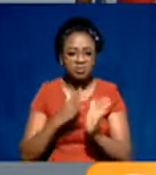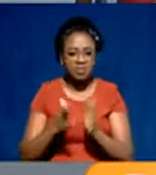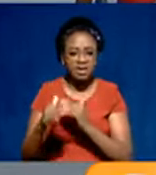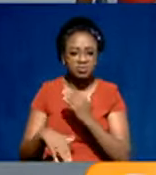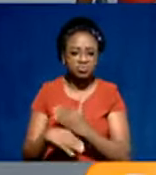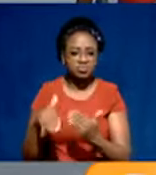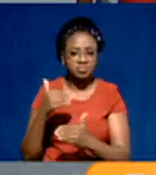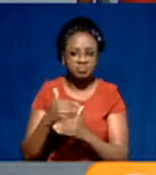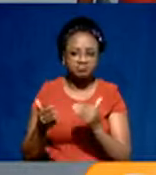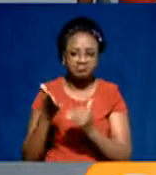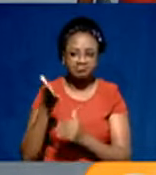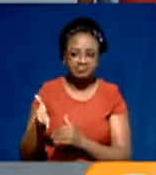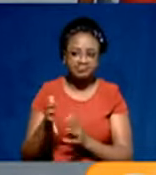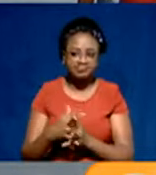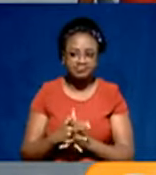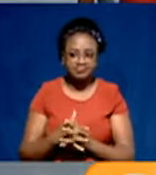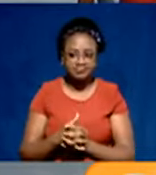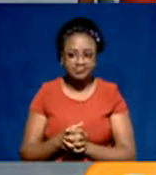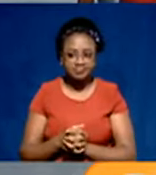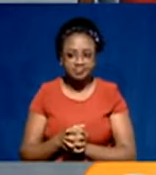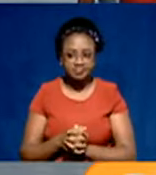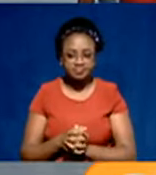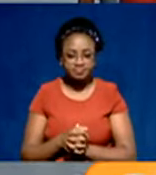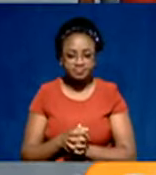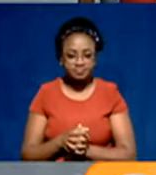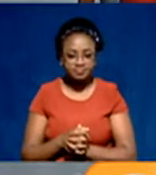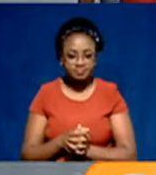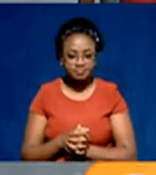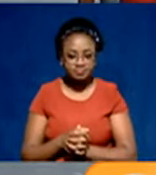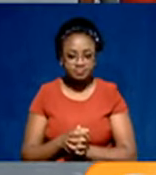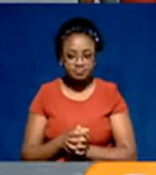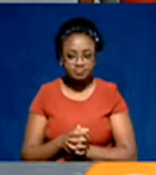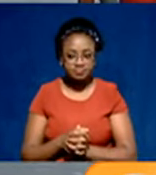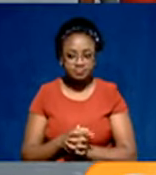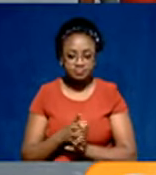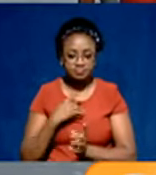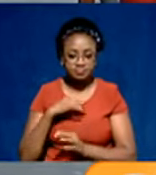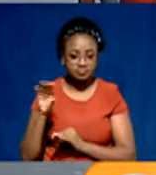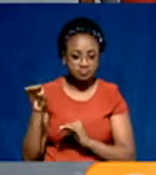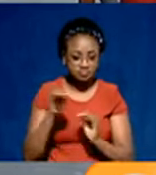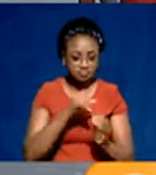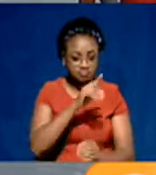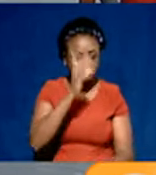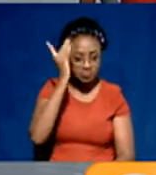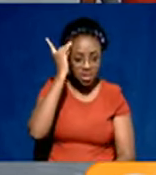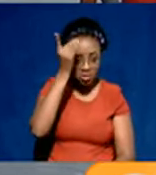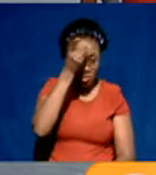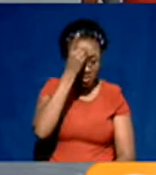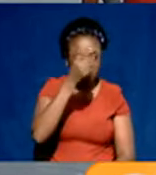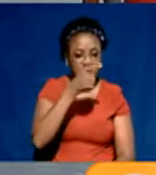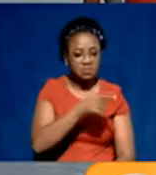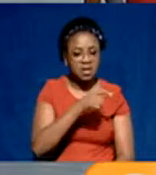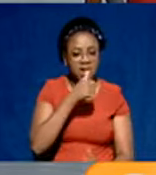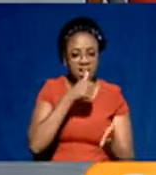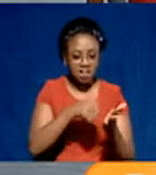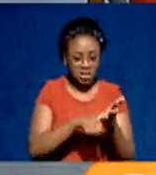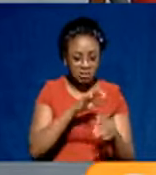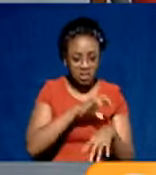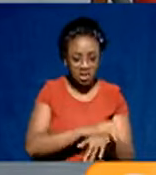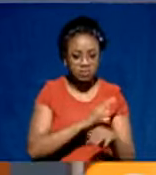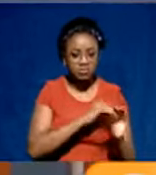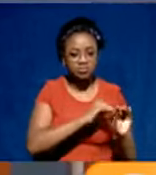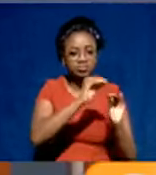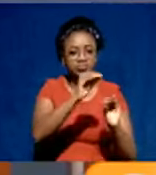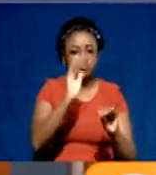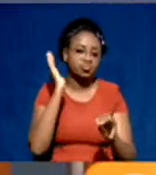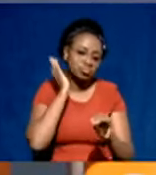in fact, in Dagoretti, there was also security. And I was called to Muranga High School. I remember